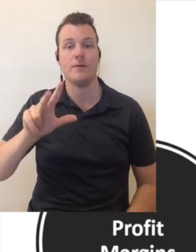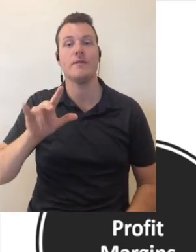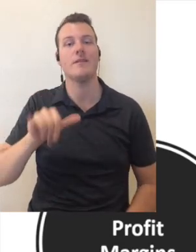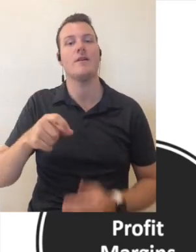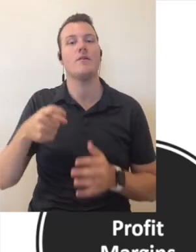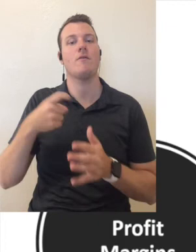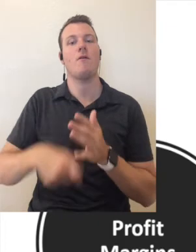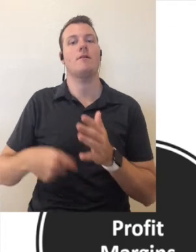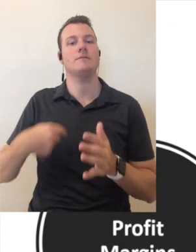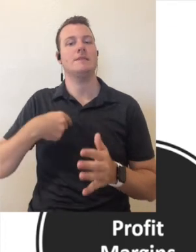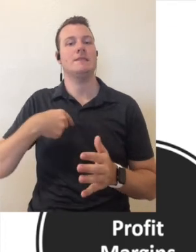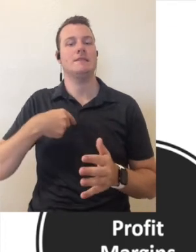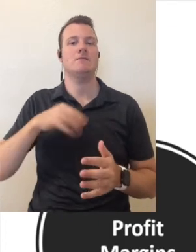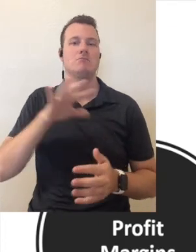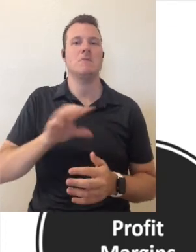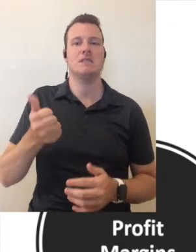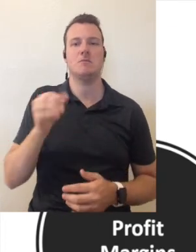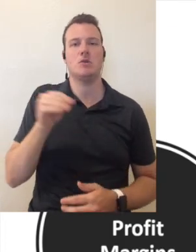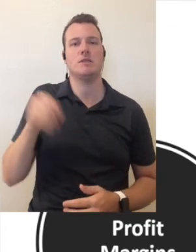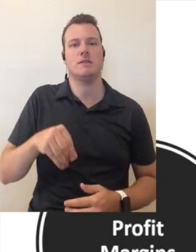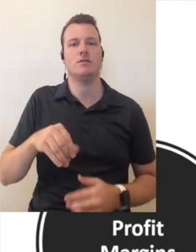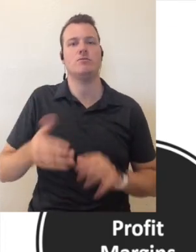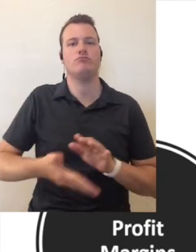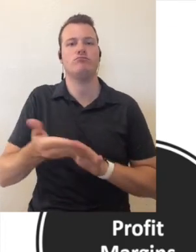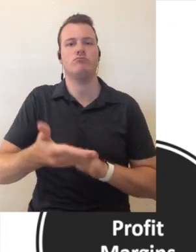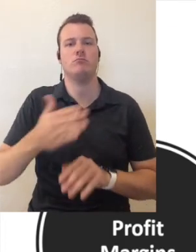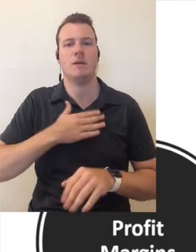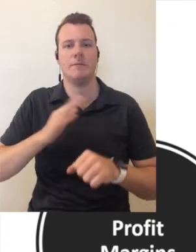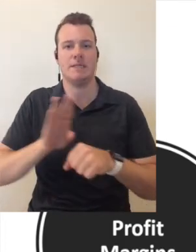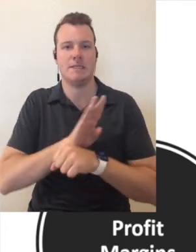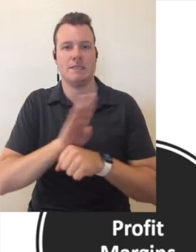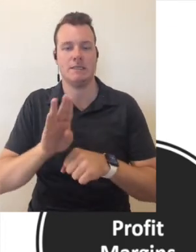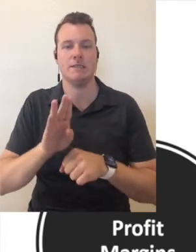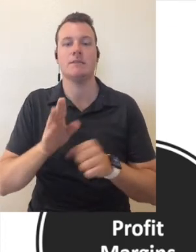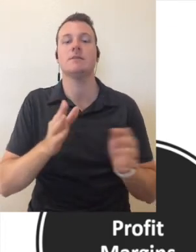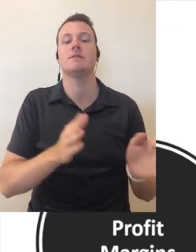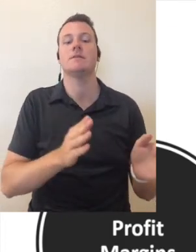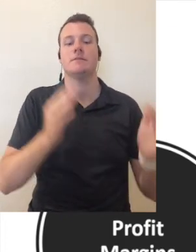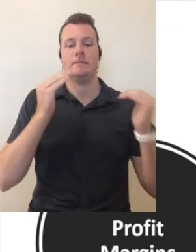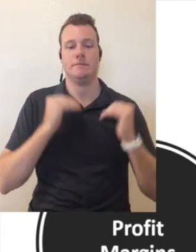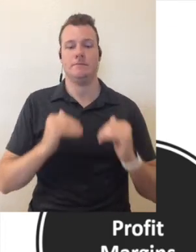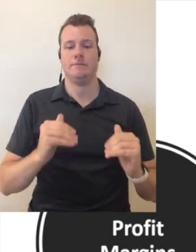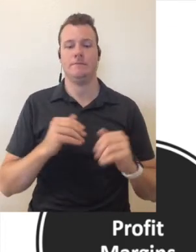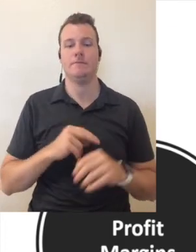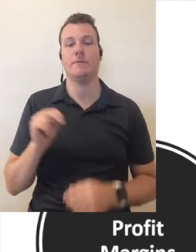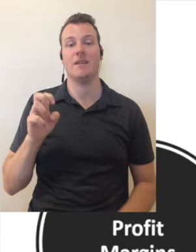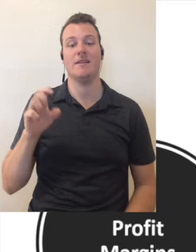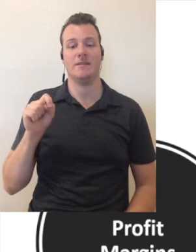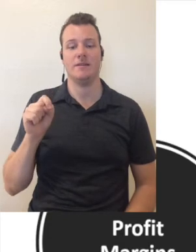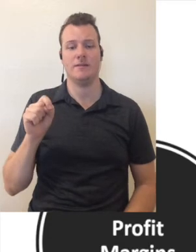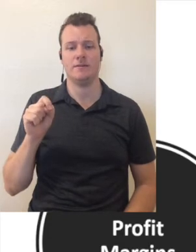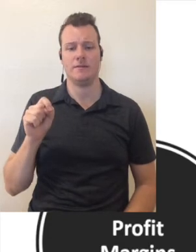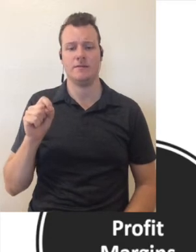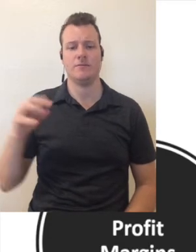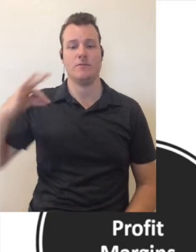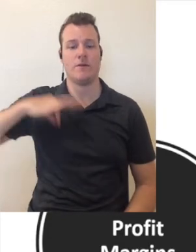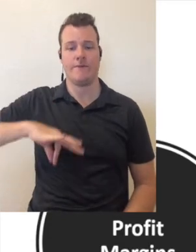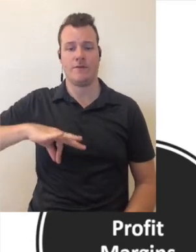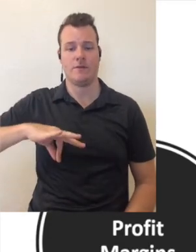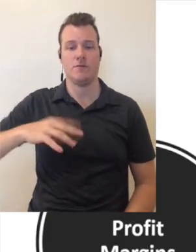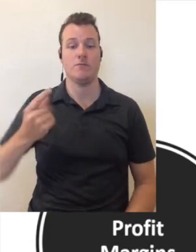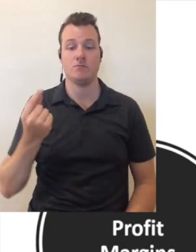3,130 divided by my net sales of 32,983. It's costing me roughly 10% to operate my